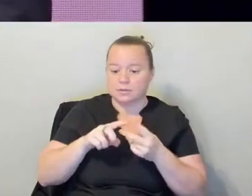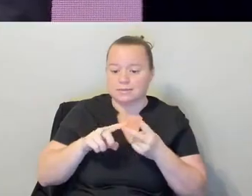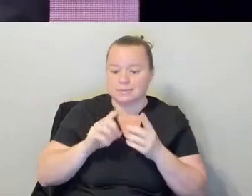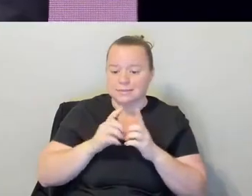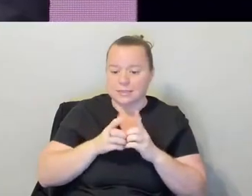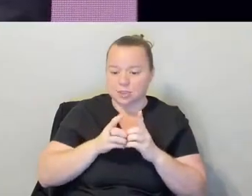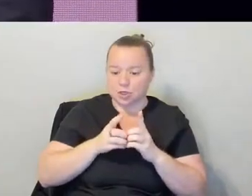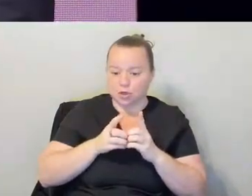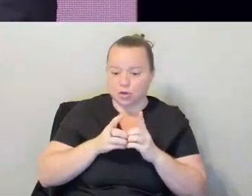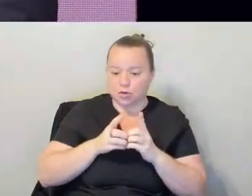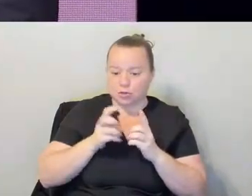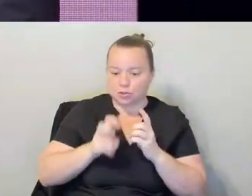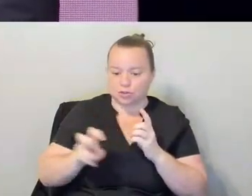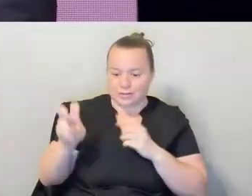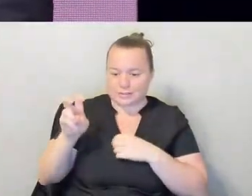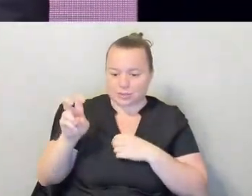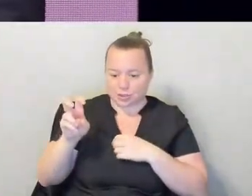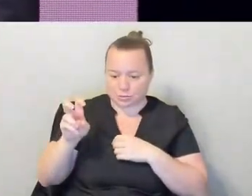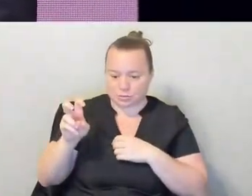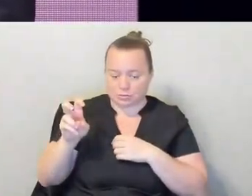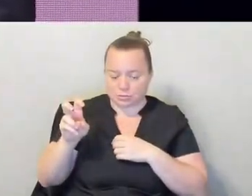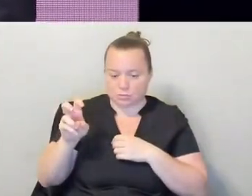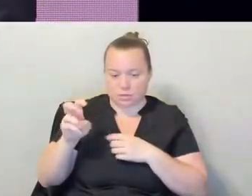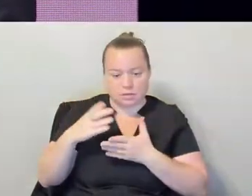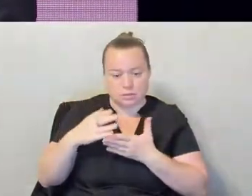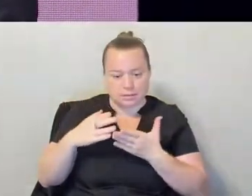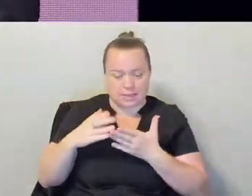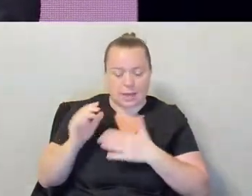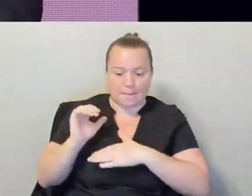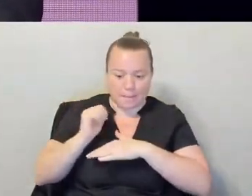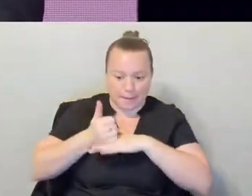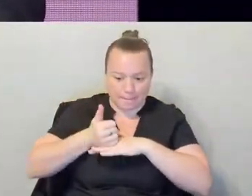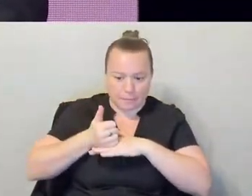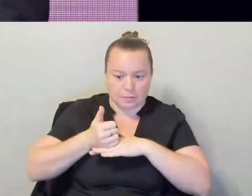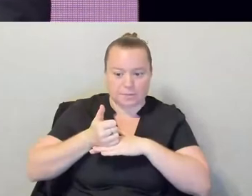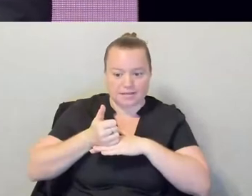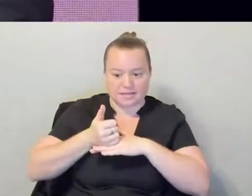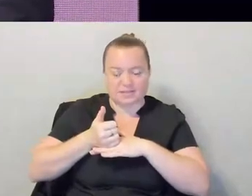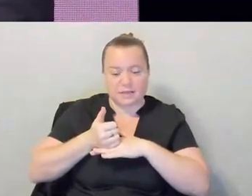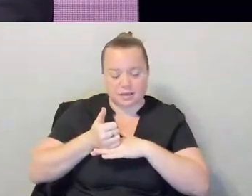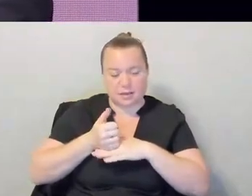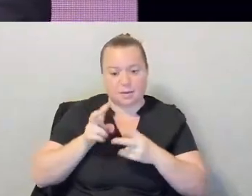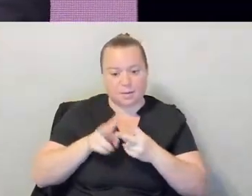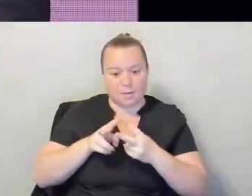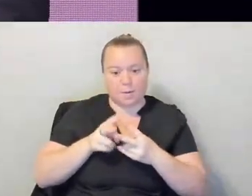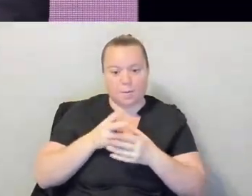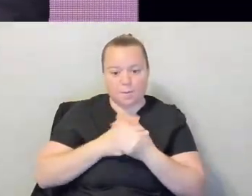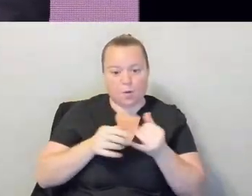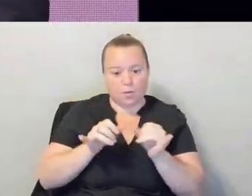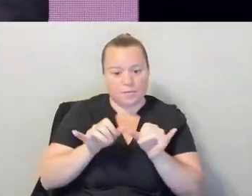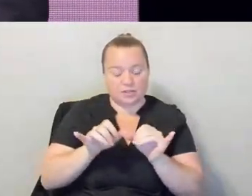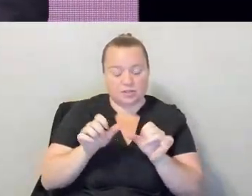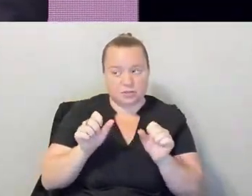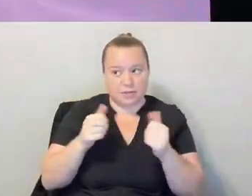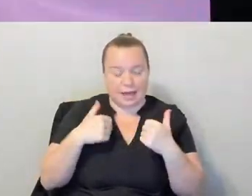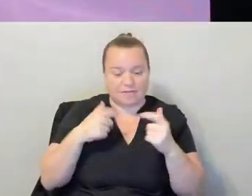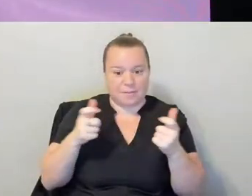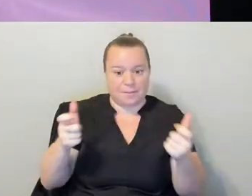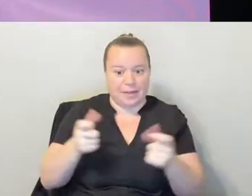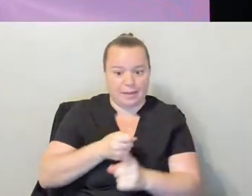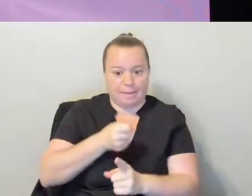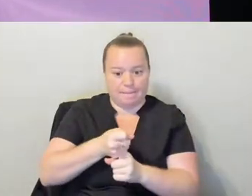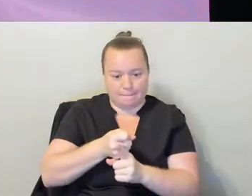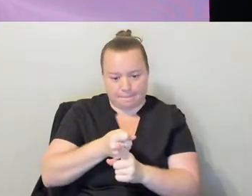the implementing measures for this digital and green transition can have a key impact in improving